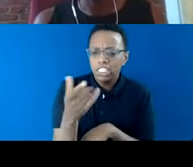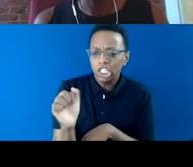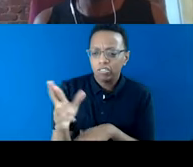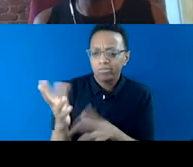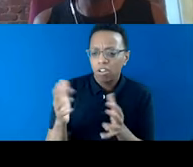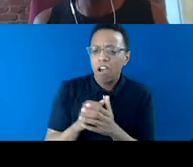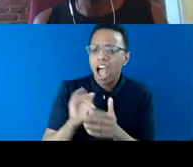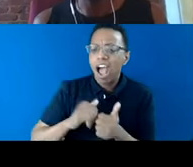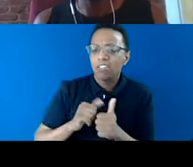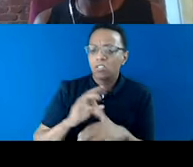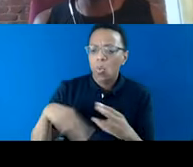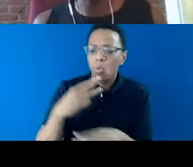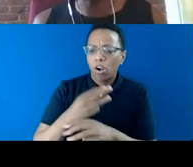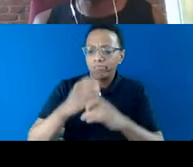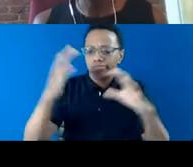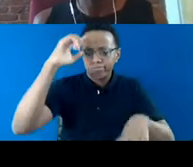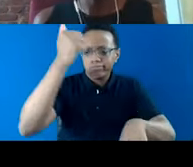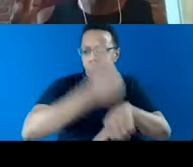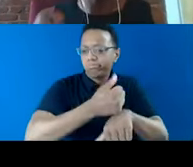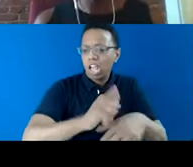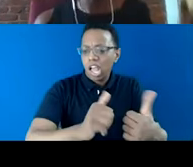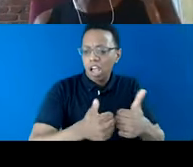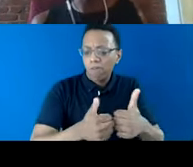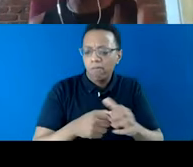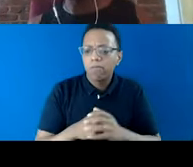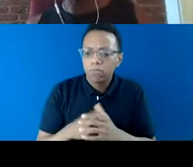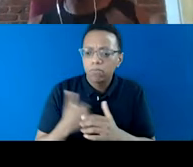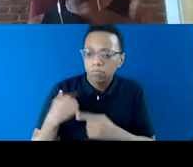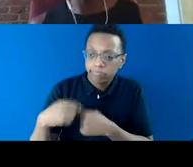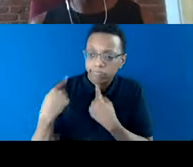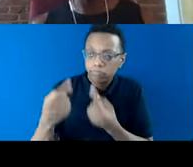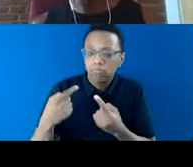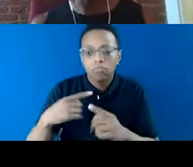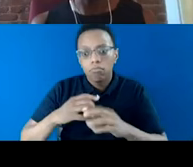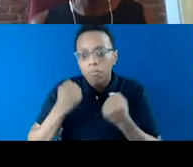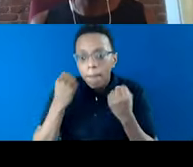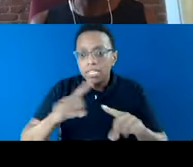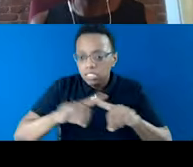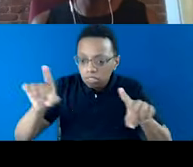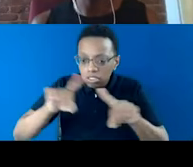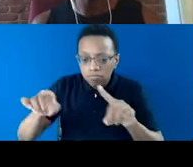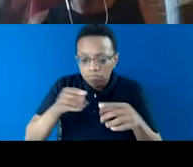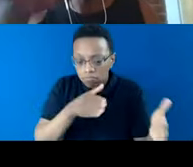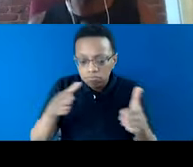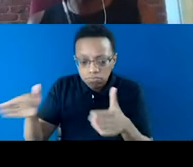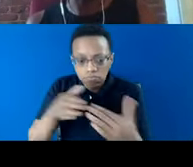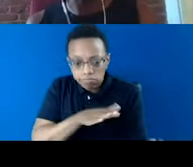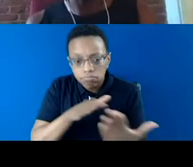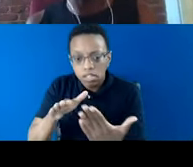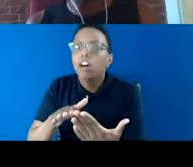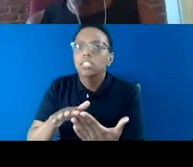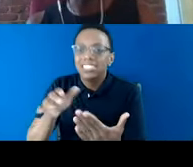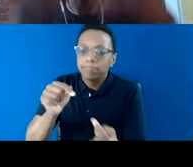understanding? And so since then, it's led me in a whole bunch of different ways. I should go back a little bit